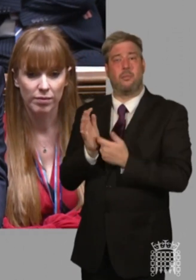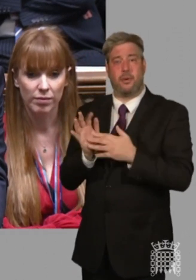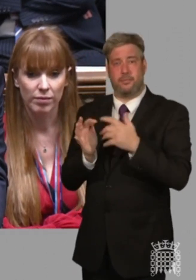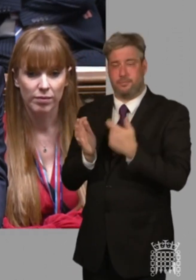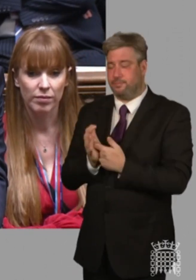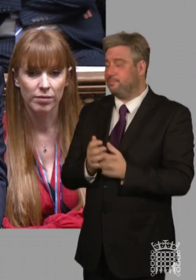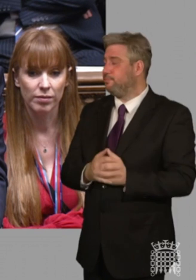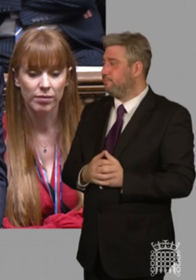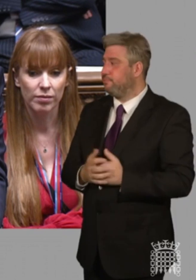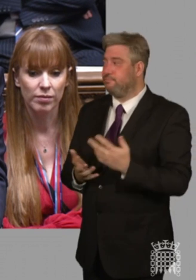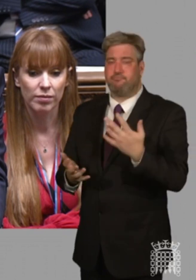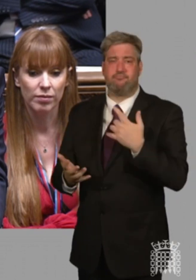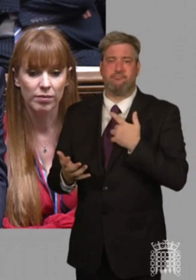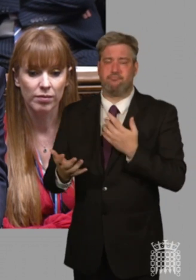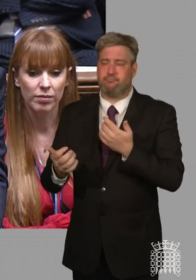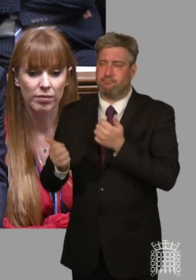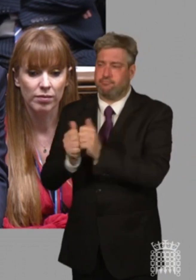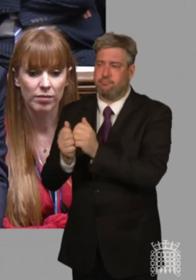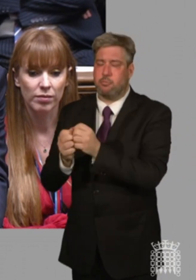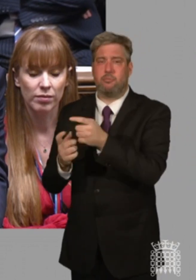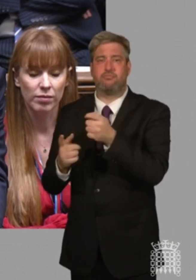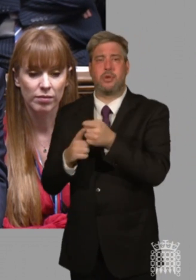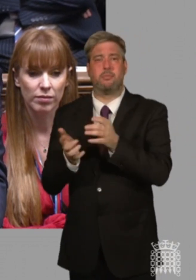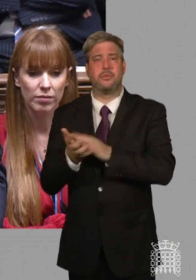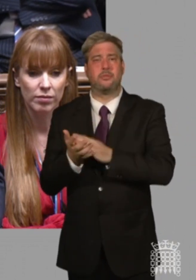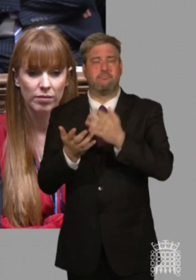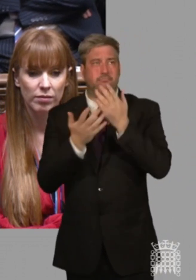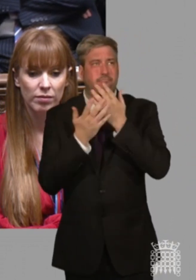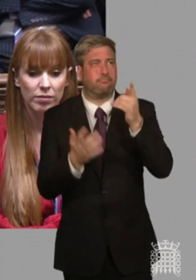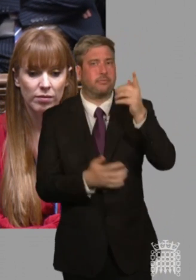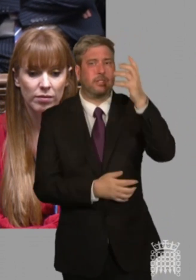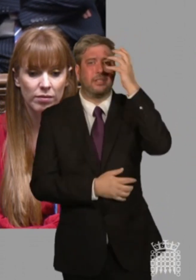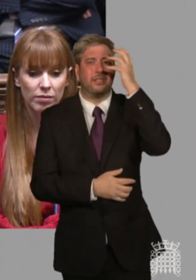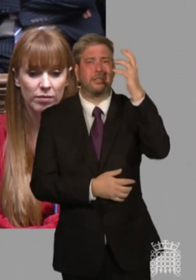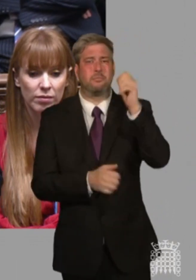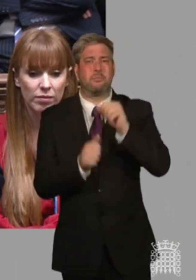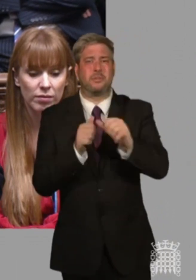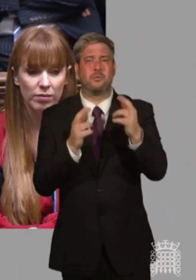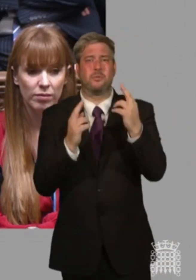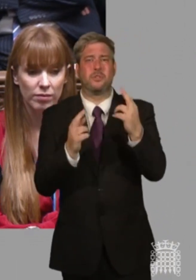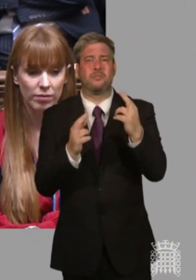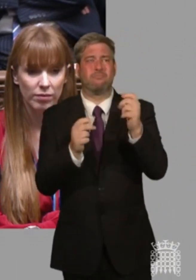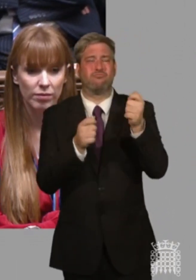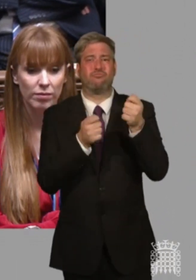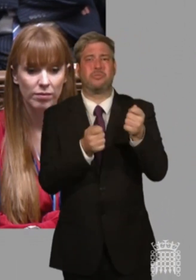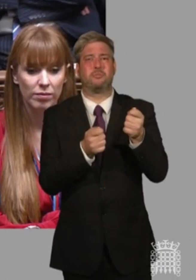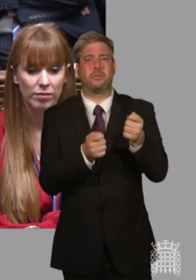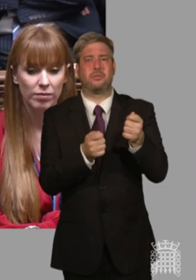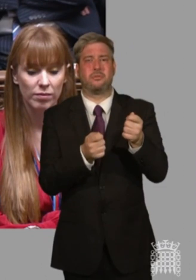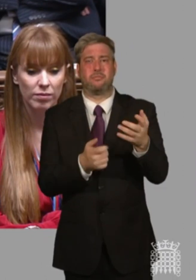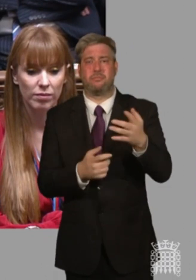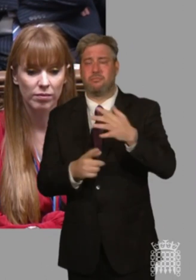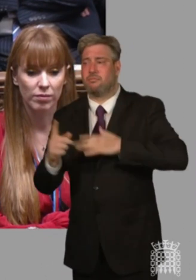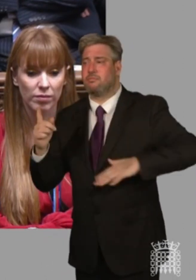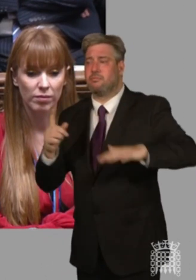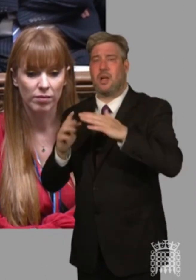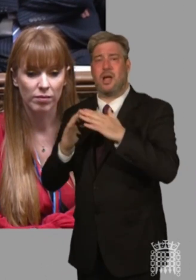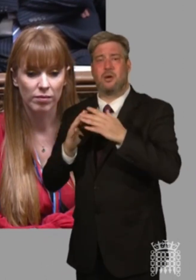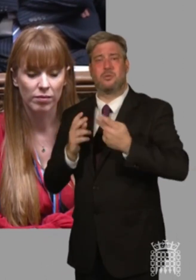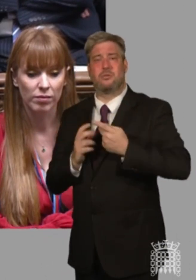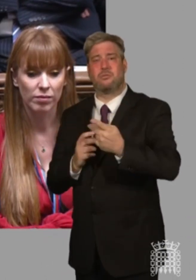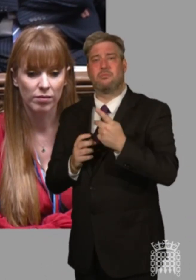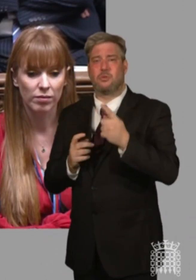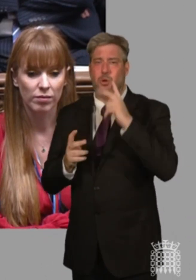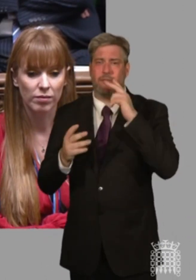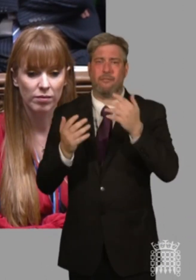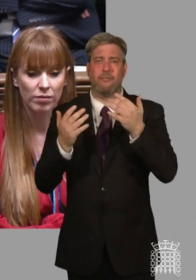the unwavering bravery of Brianna Ghey's mother, Esther, has touched us all. As a father, I can't even imagine the pain